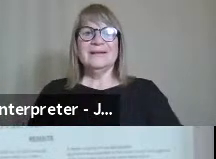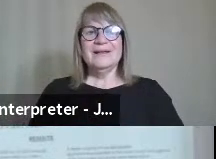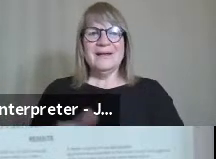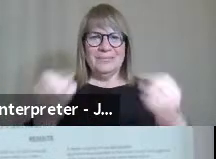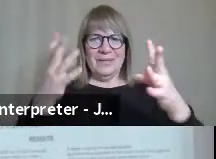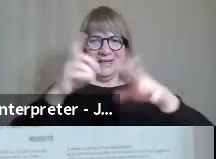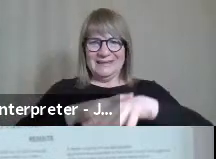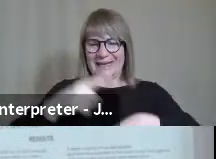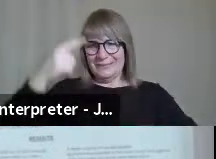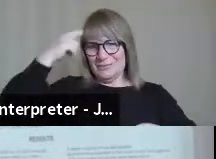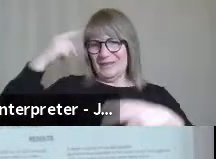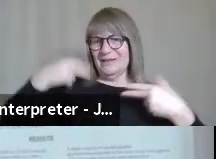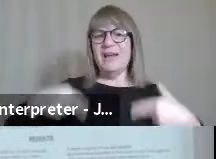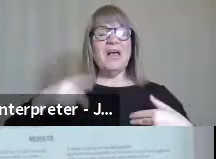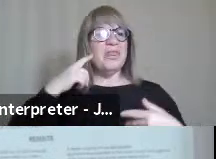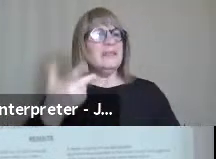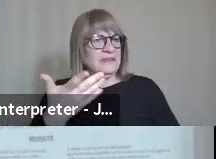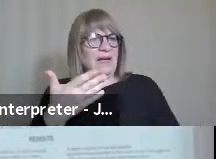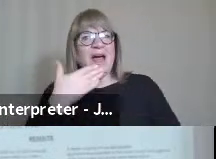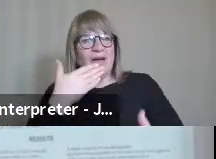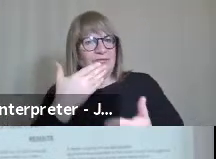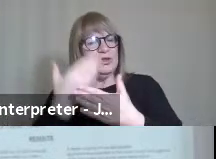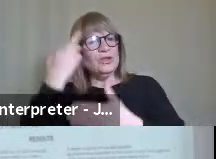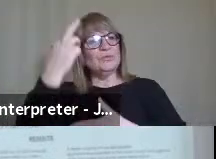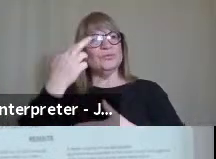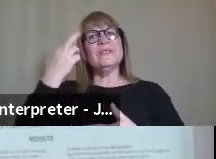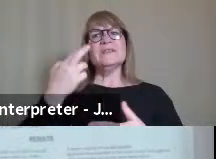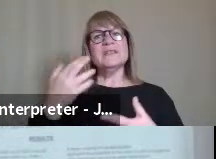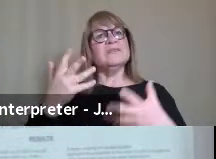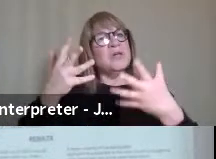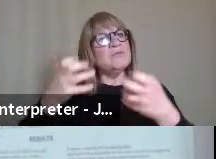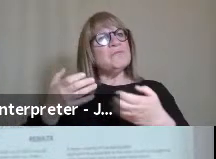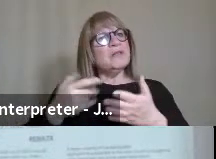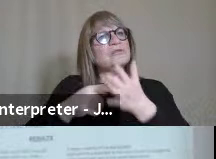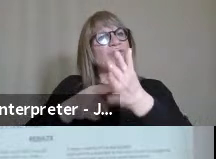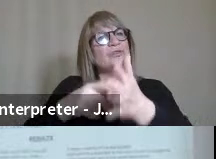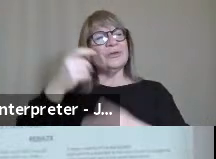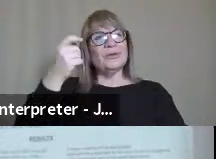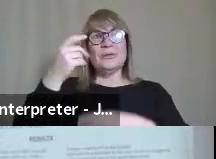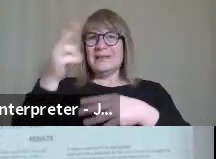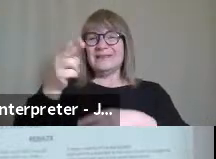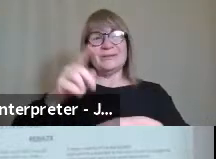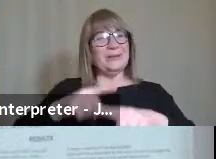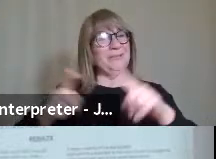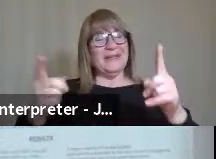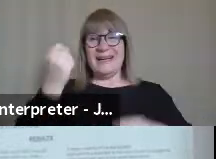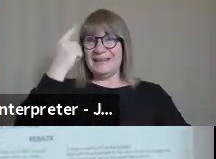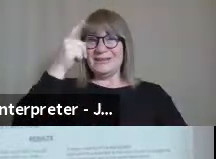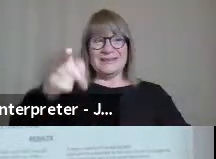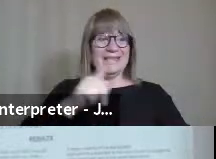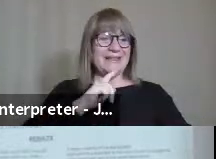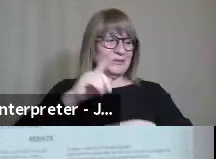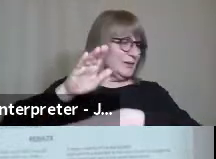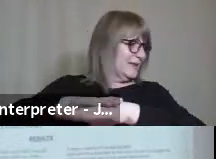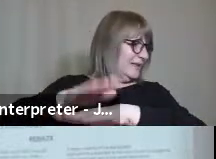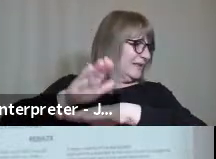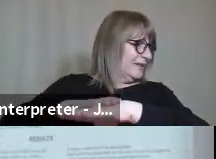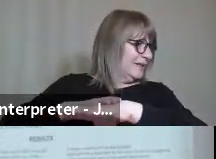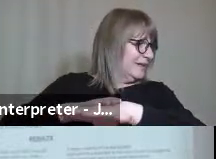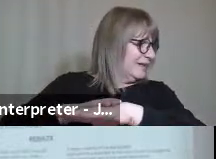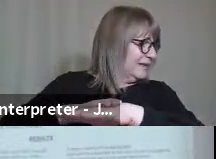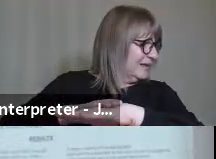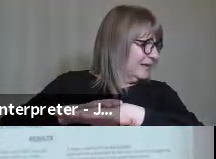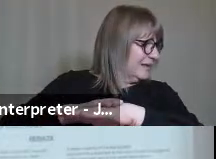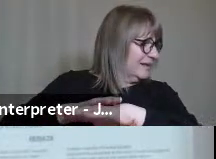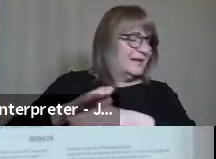having very good intentions understanding this history is an important cautionary tale um about the ways that that